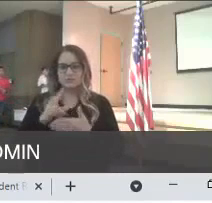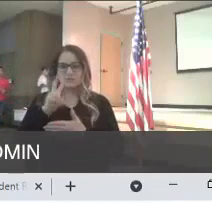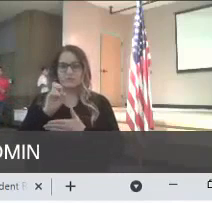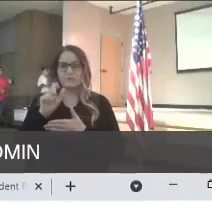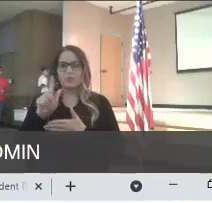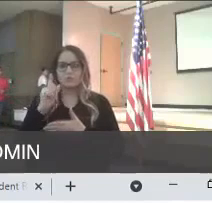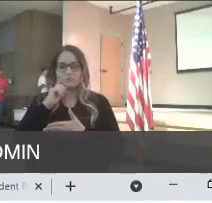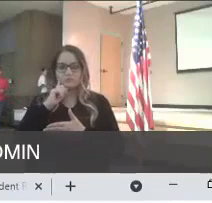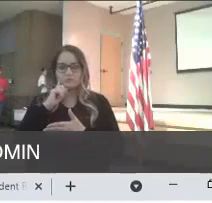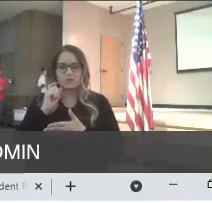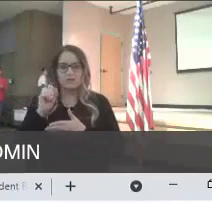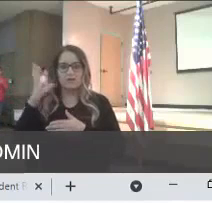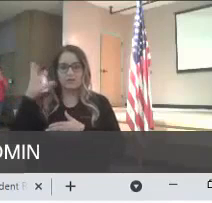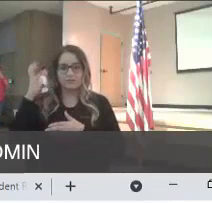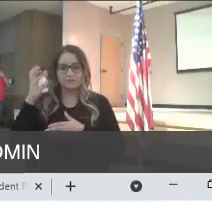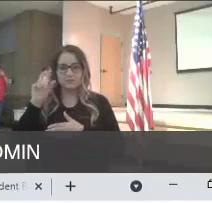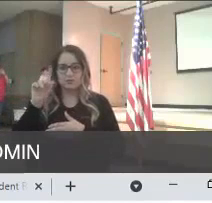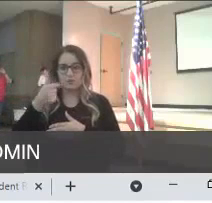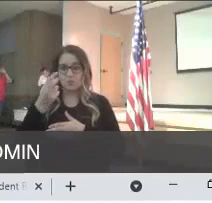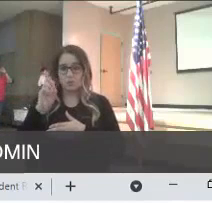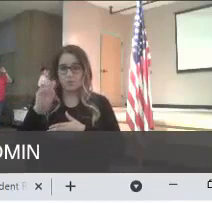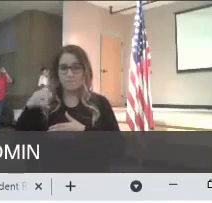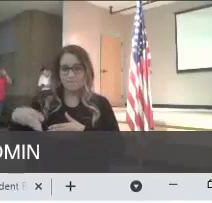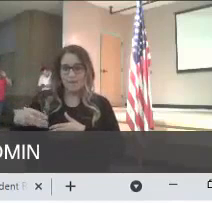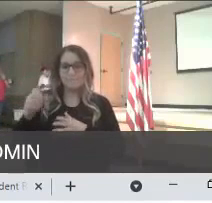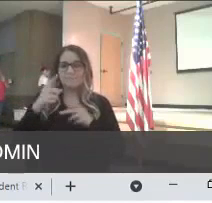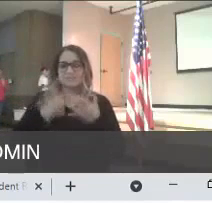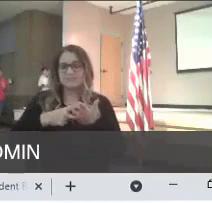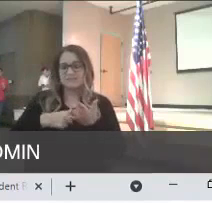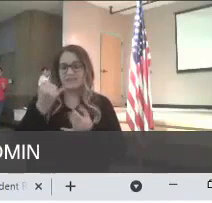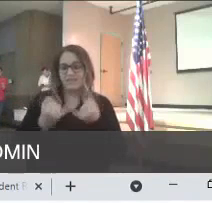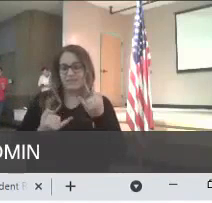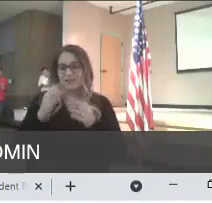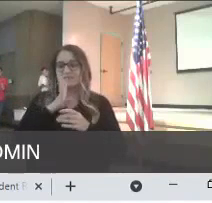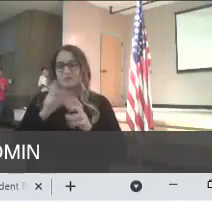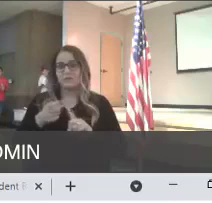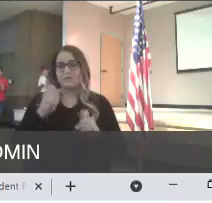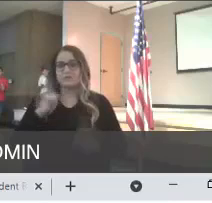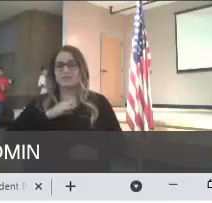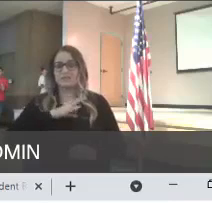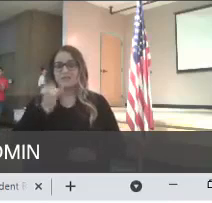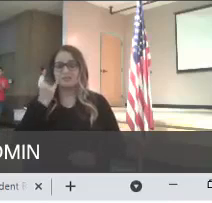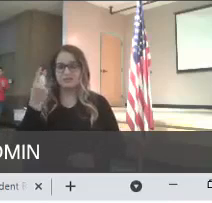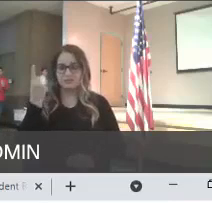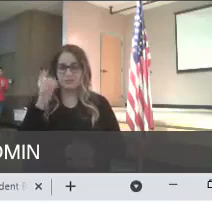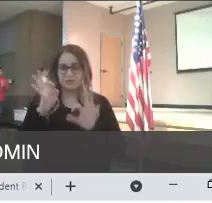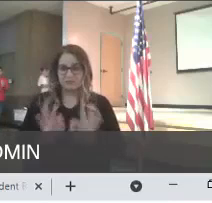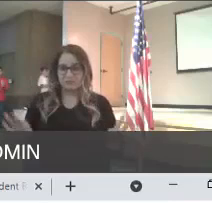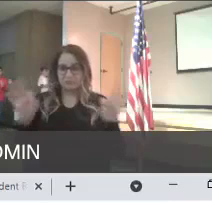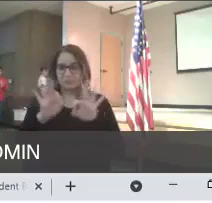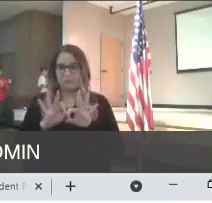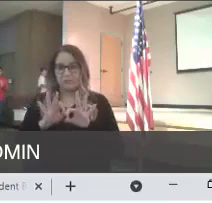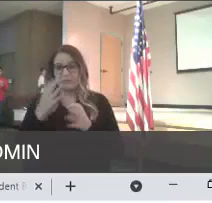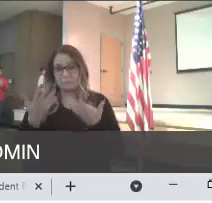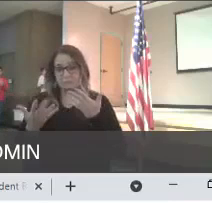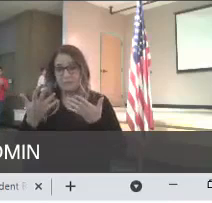speaker on the grid map discussion, the very last speaker from staff. So if there was something important there that might be